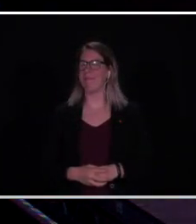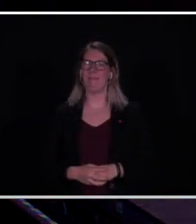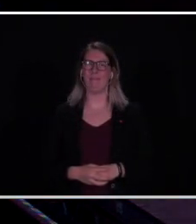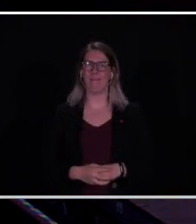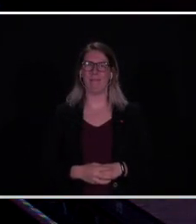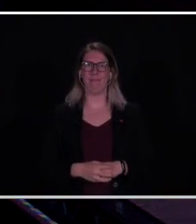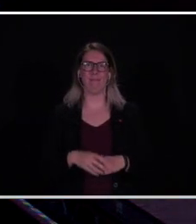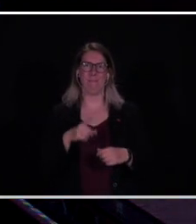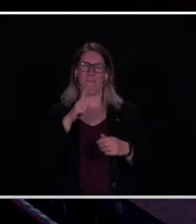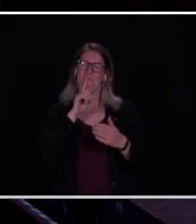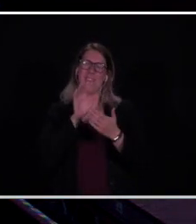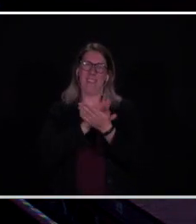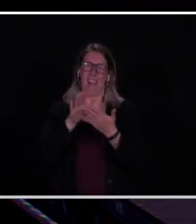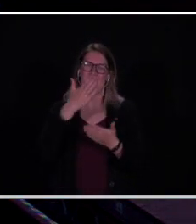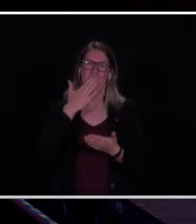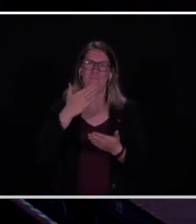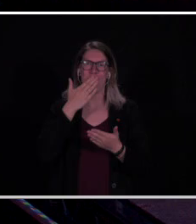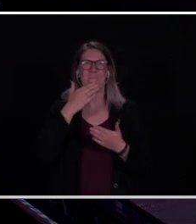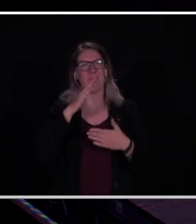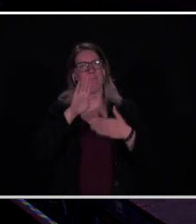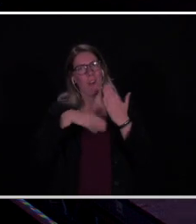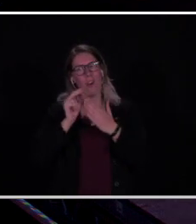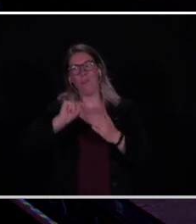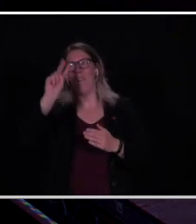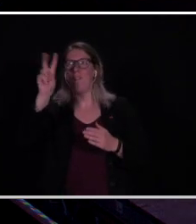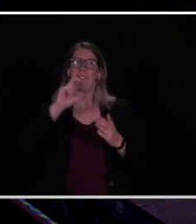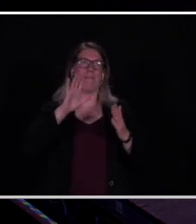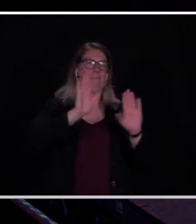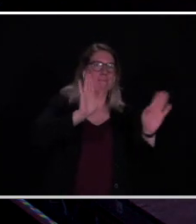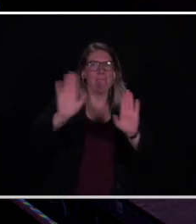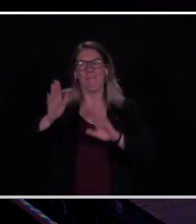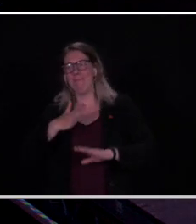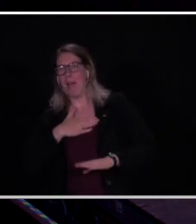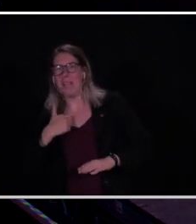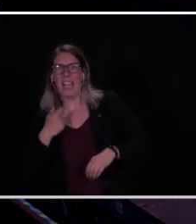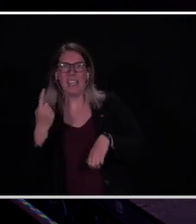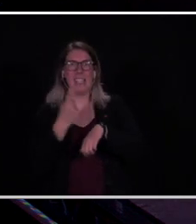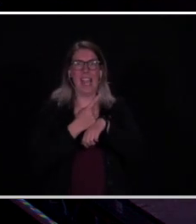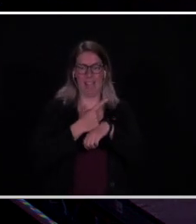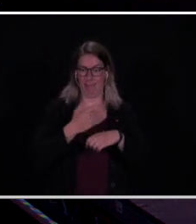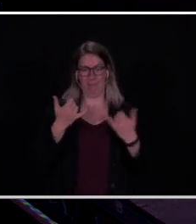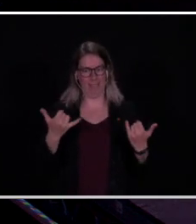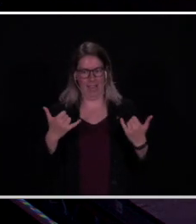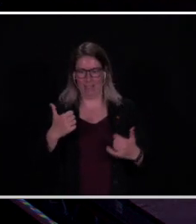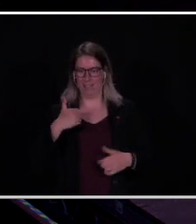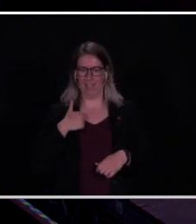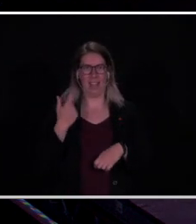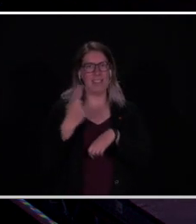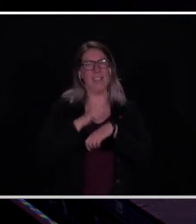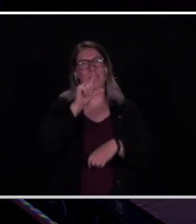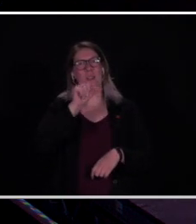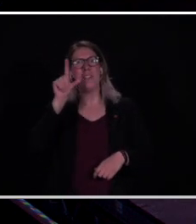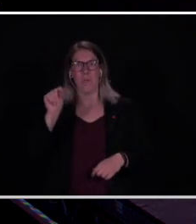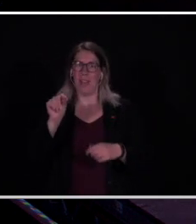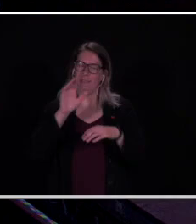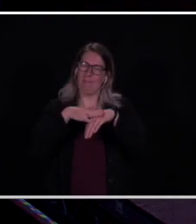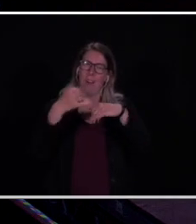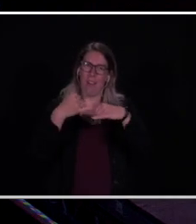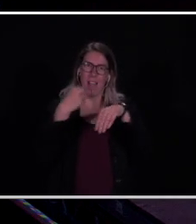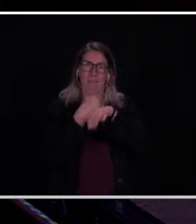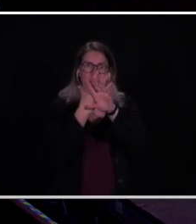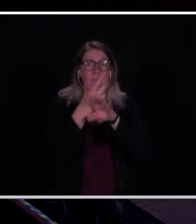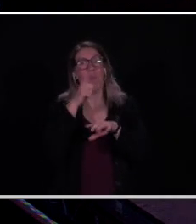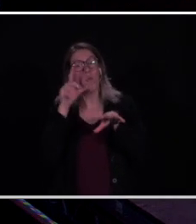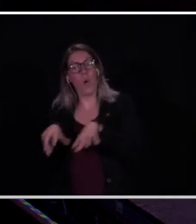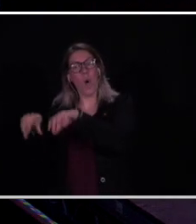great greetings from all over the North Shore today on this Canada Day 2020, a virtual Canada Day here, courtesy of the Rotary Club